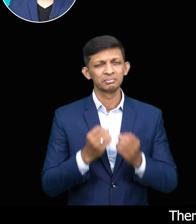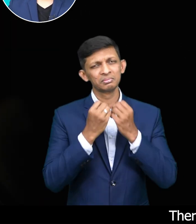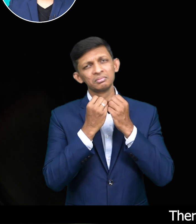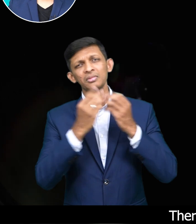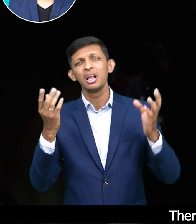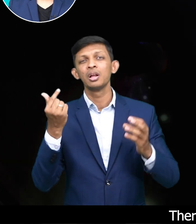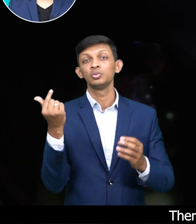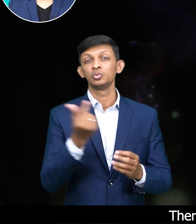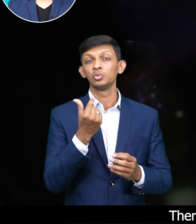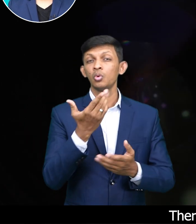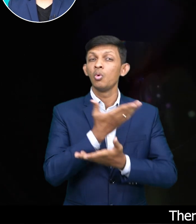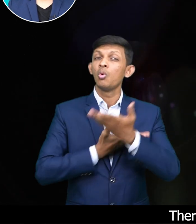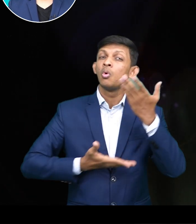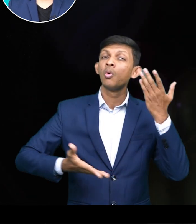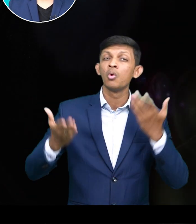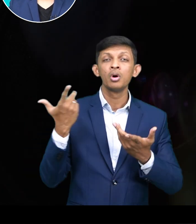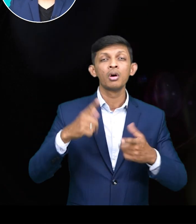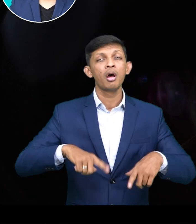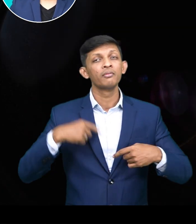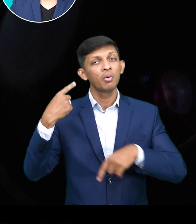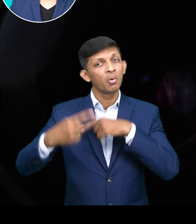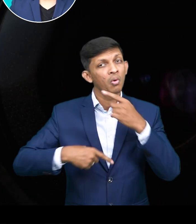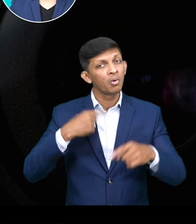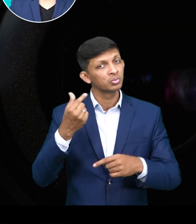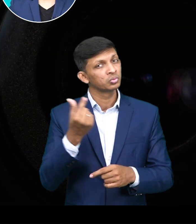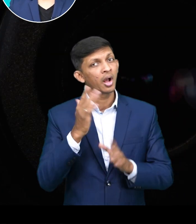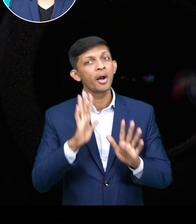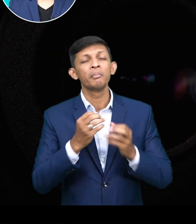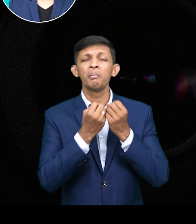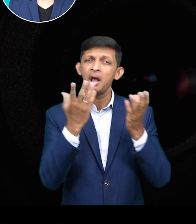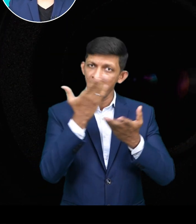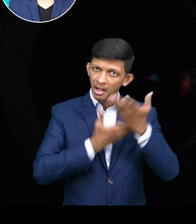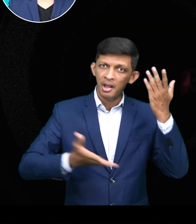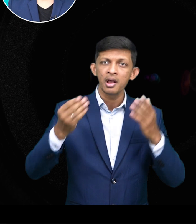There are many uses of lenses in our day-to-day life.